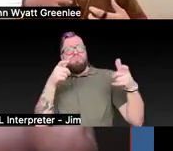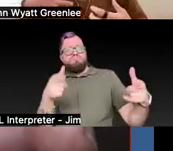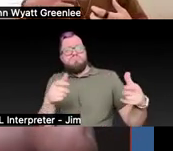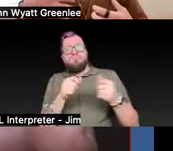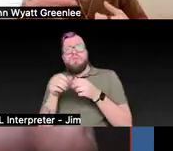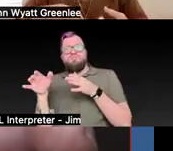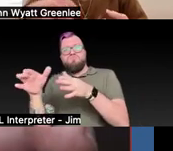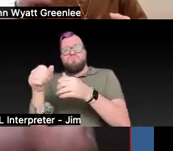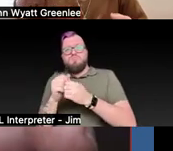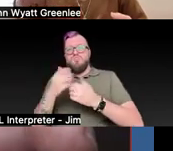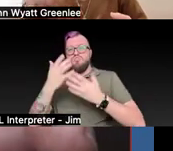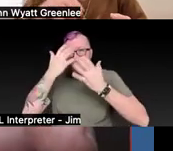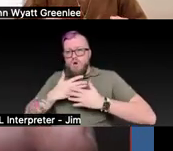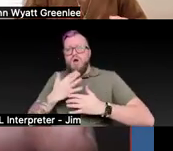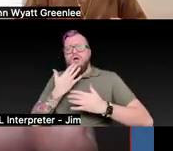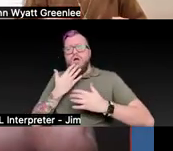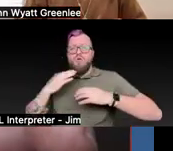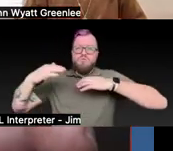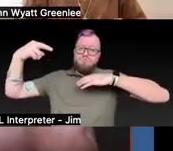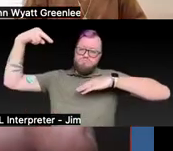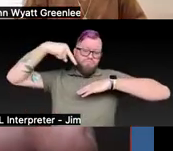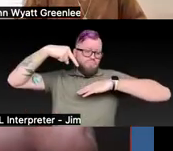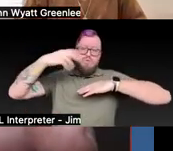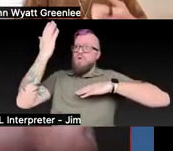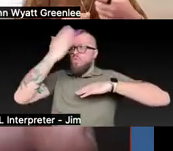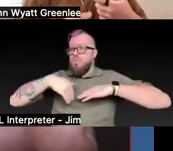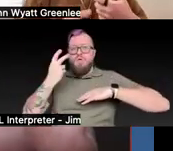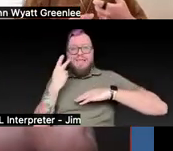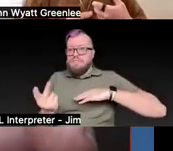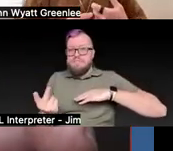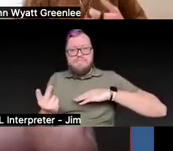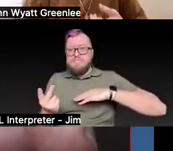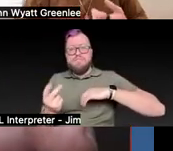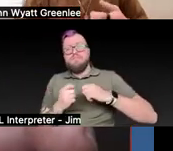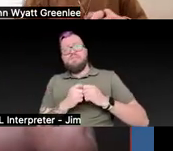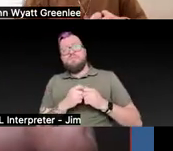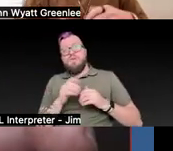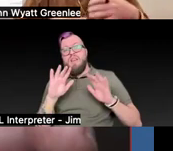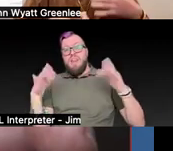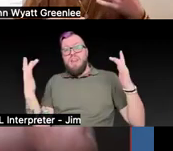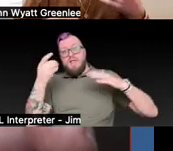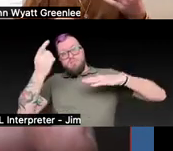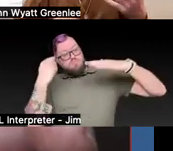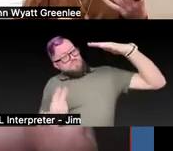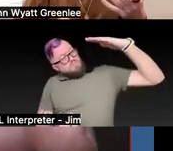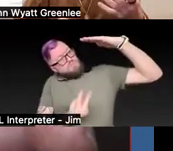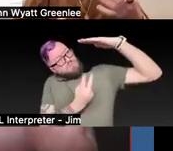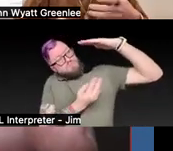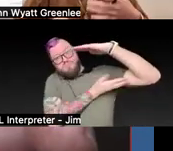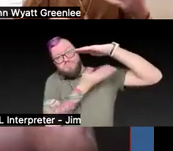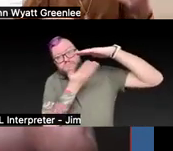on top so that predators looking down can't see them in the mud. They are light on the bottom so that predators looking up